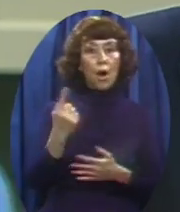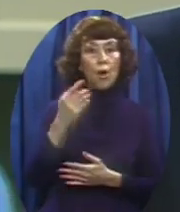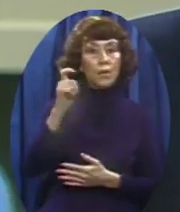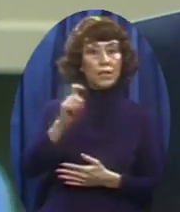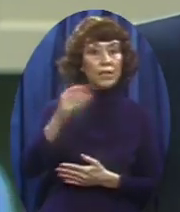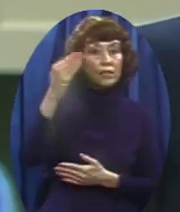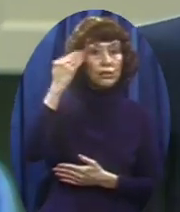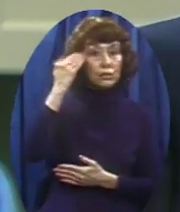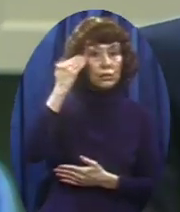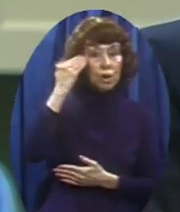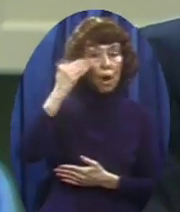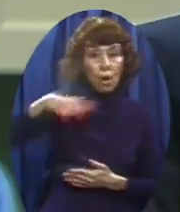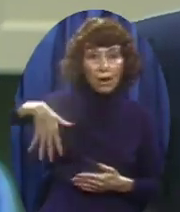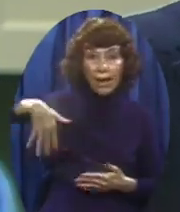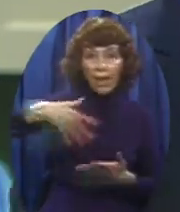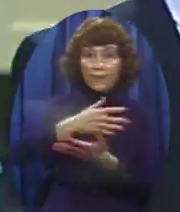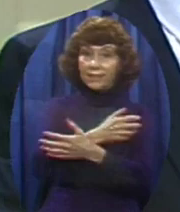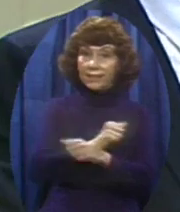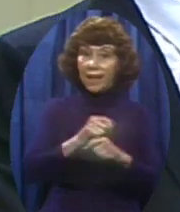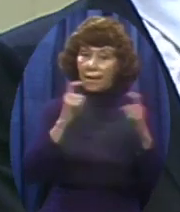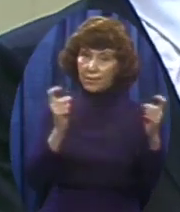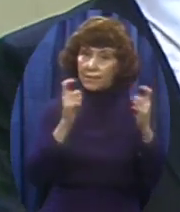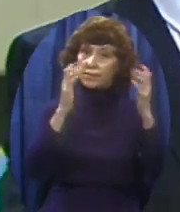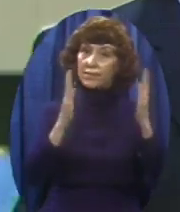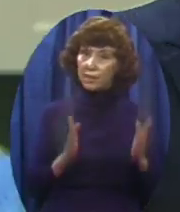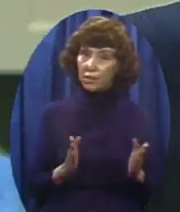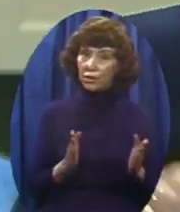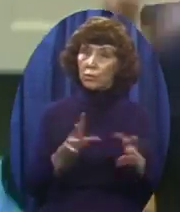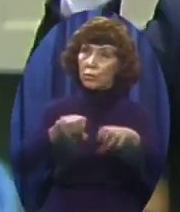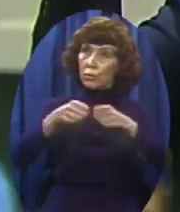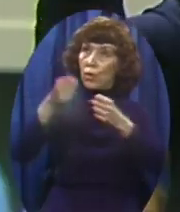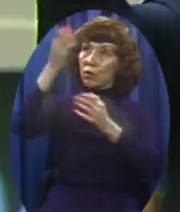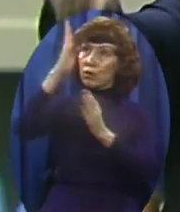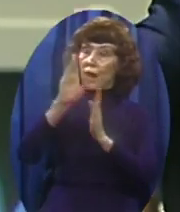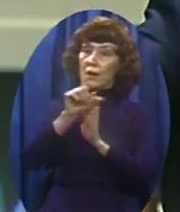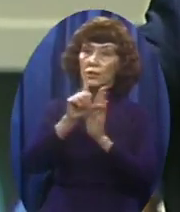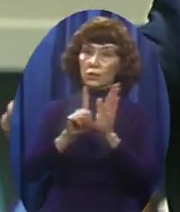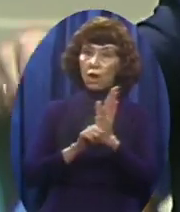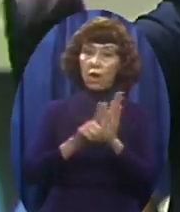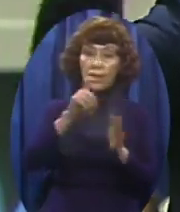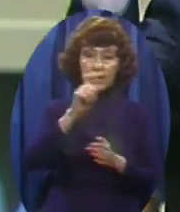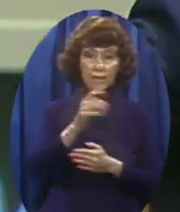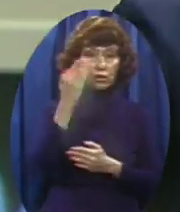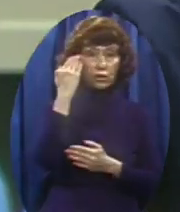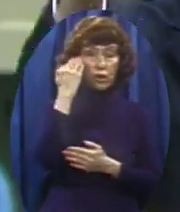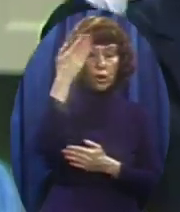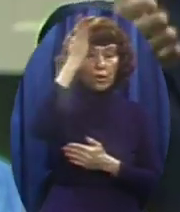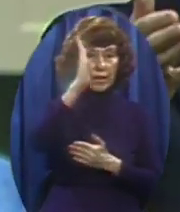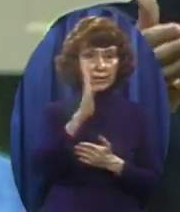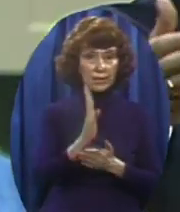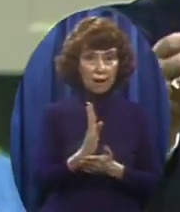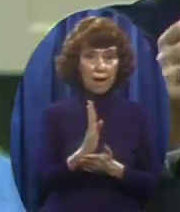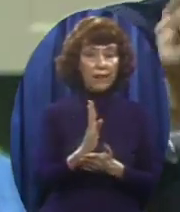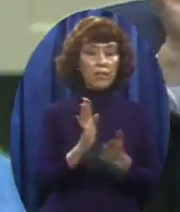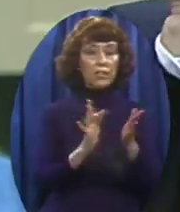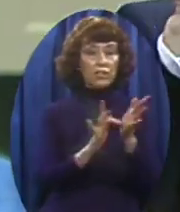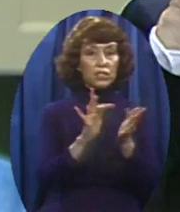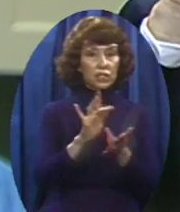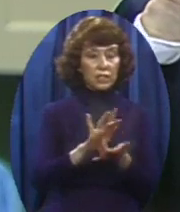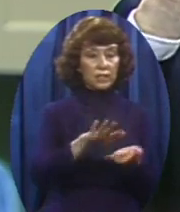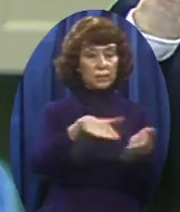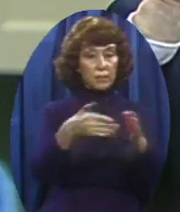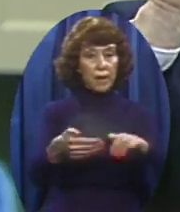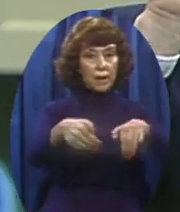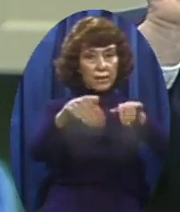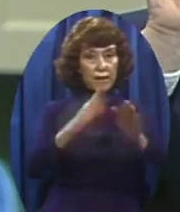a Savior. He's a sinner. He's broken God's laws. And he needs to know that Christ died for him as an individual, was buried for him, rose from the dead for him. But